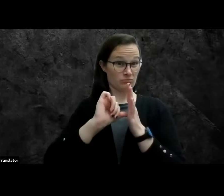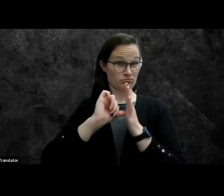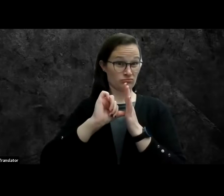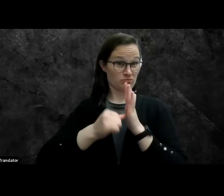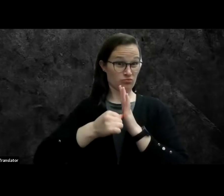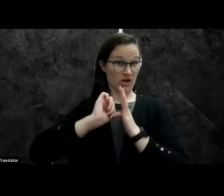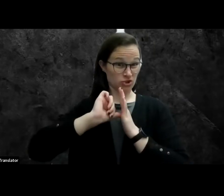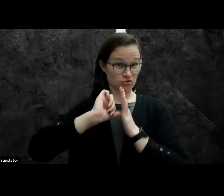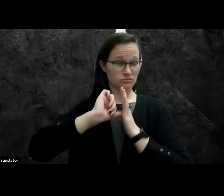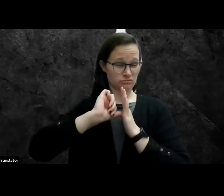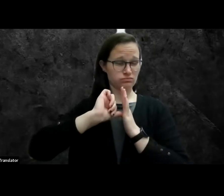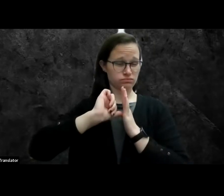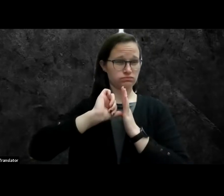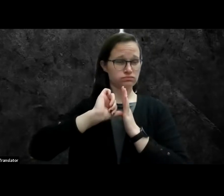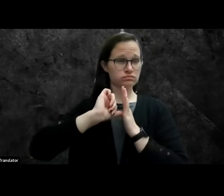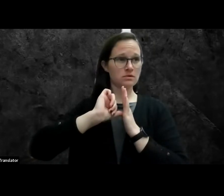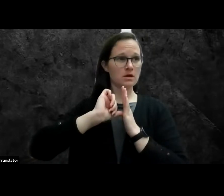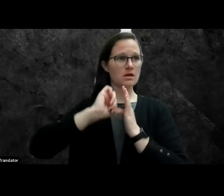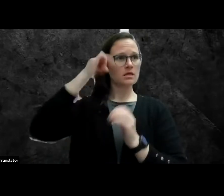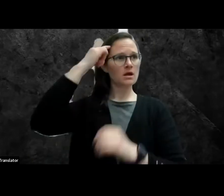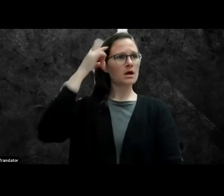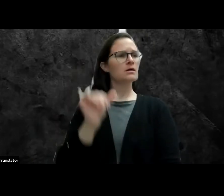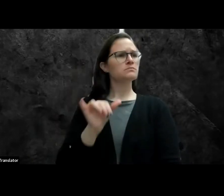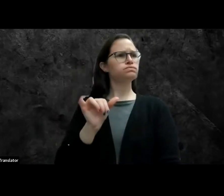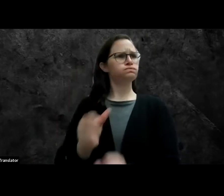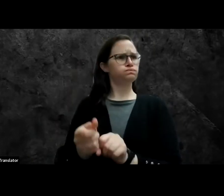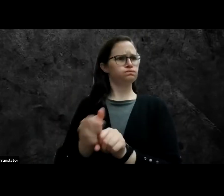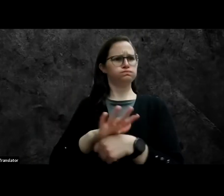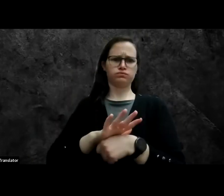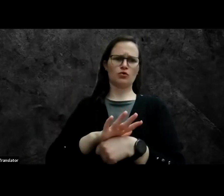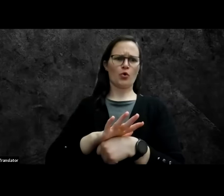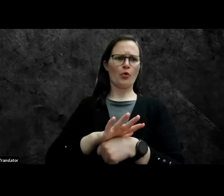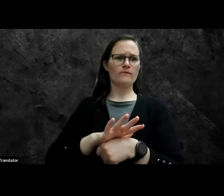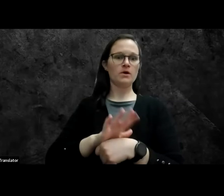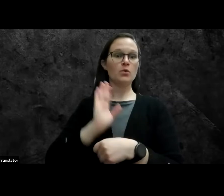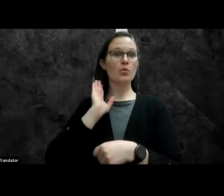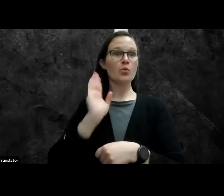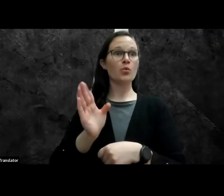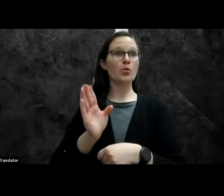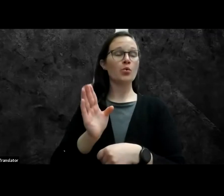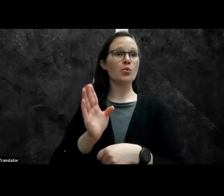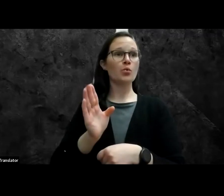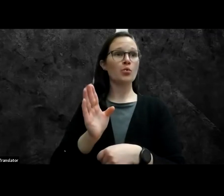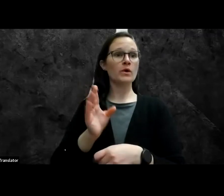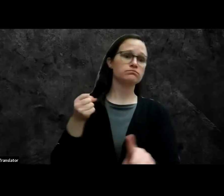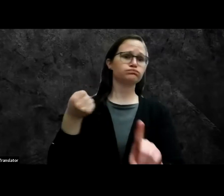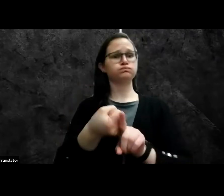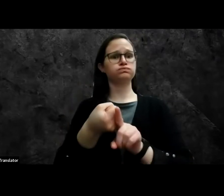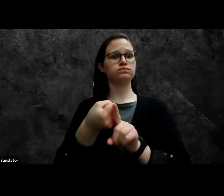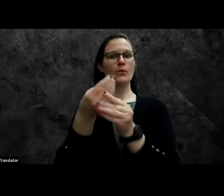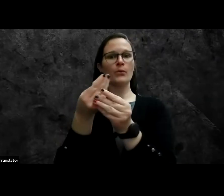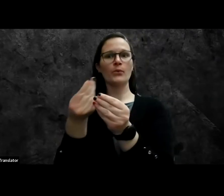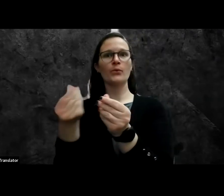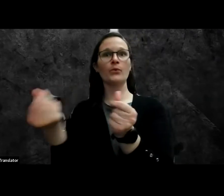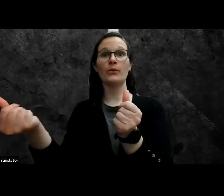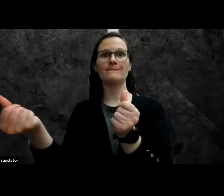we originally thought that the COVID crisis or COVID pandemic would come and go and be done. That's clearly not the